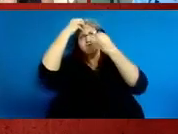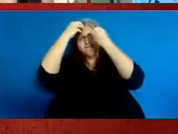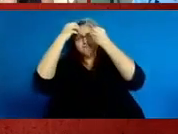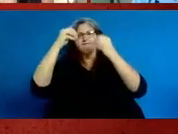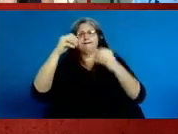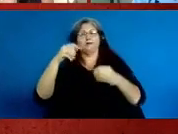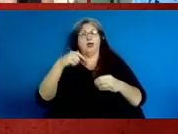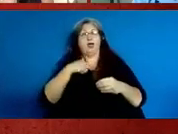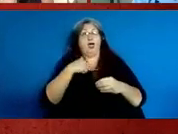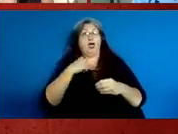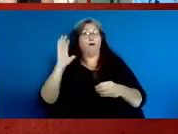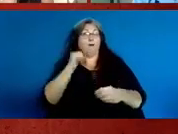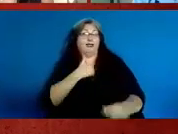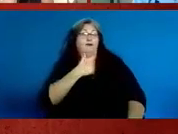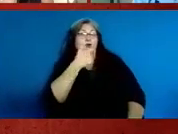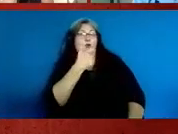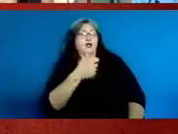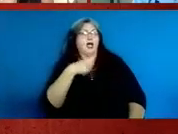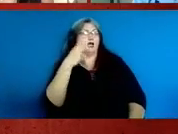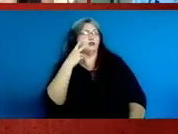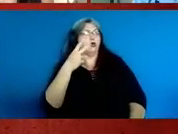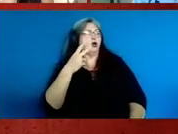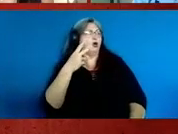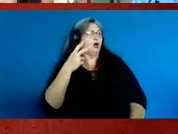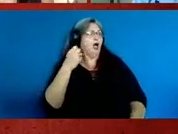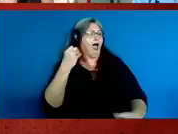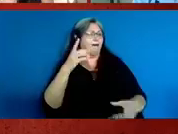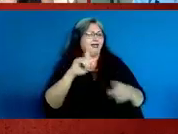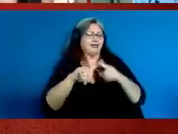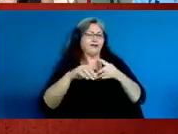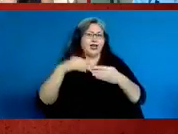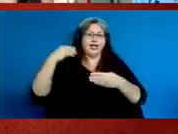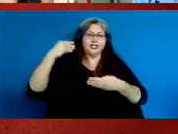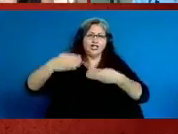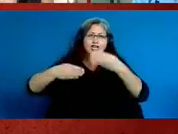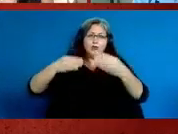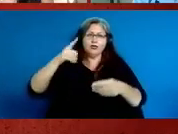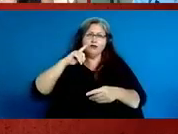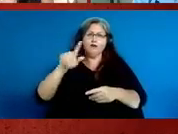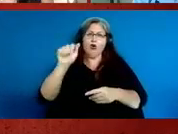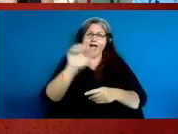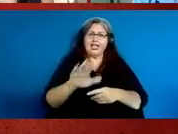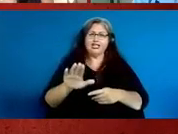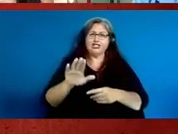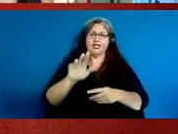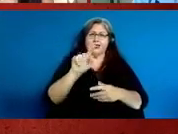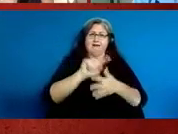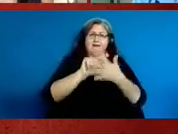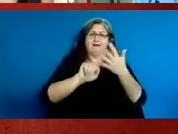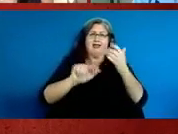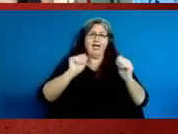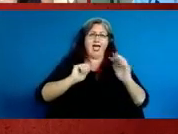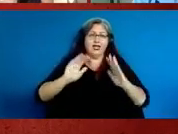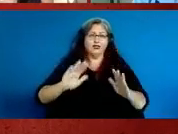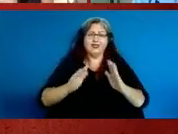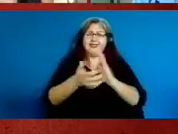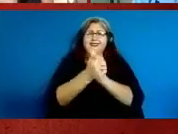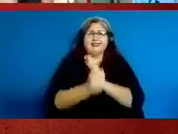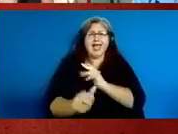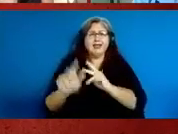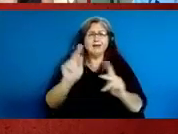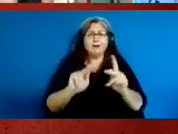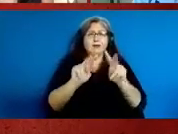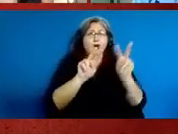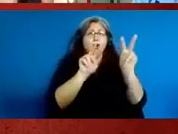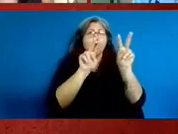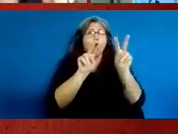I saw, I don't know how many generations of Asian and Asian American, just the talent. Just the talent. And just, I